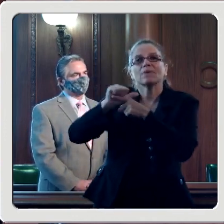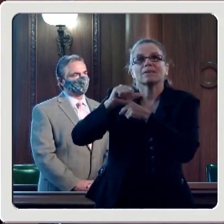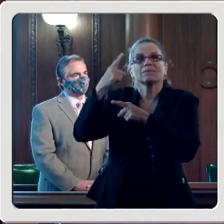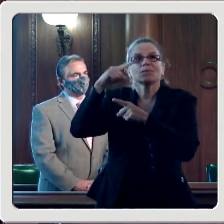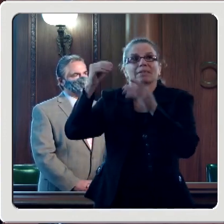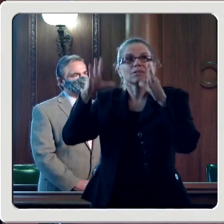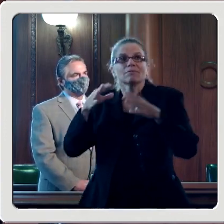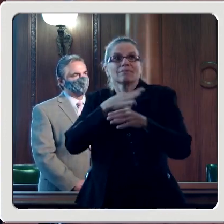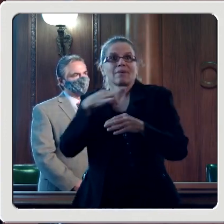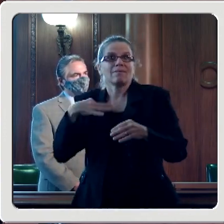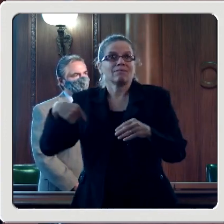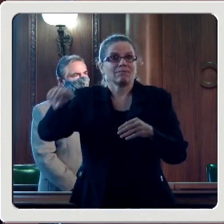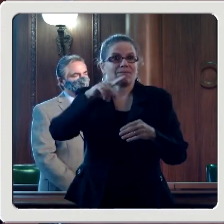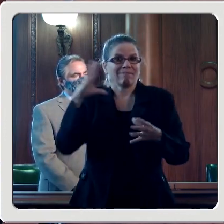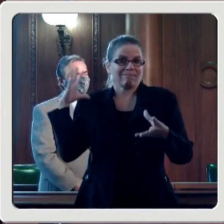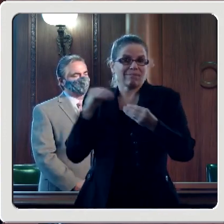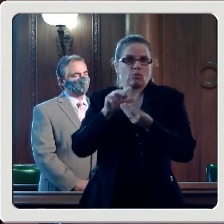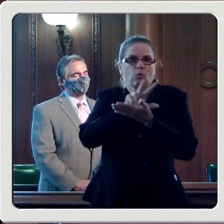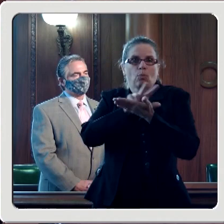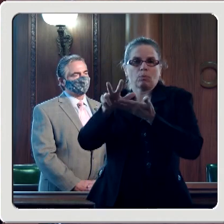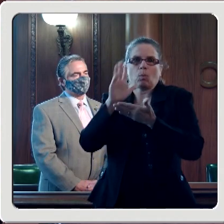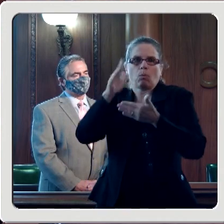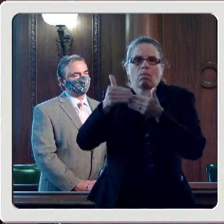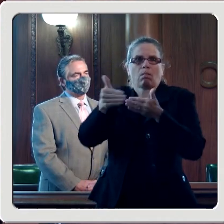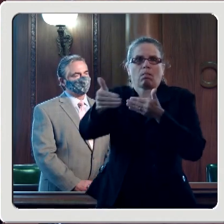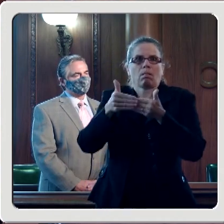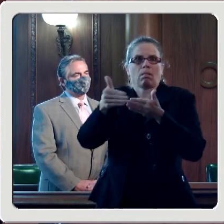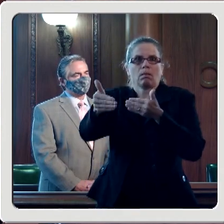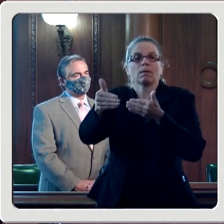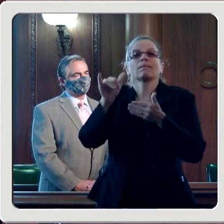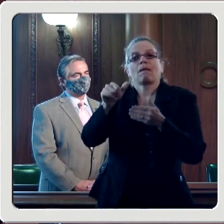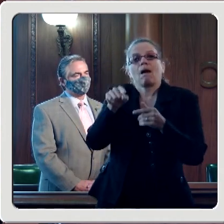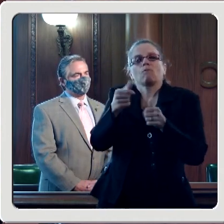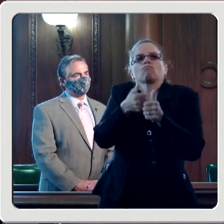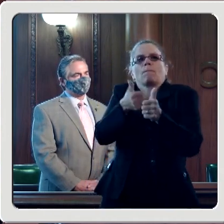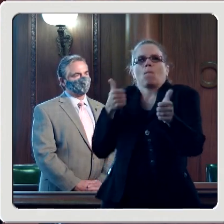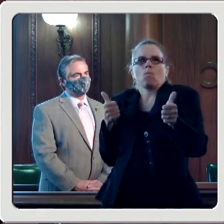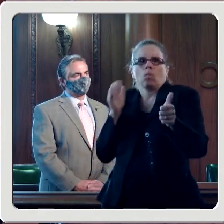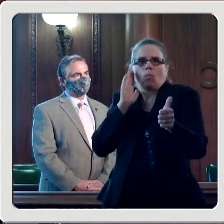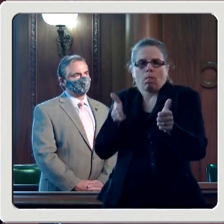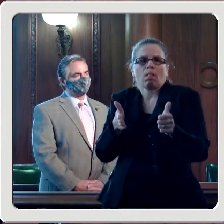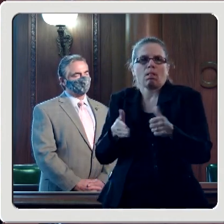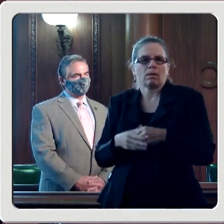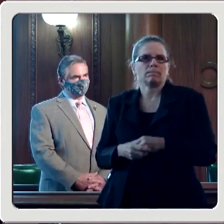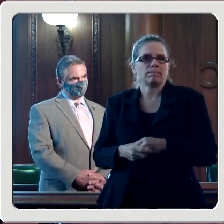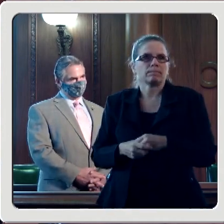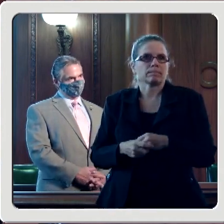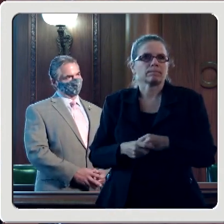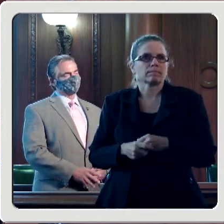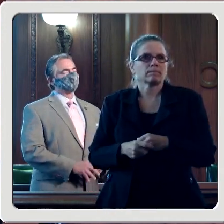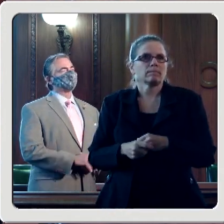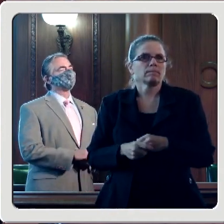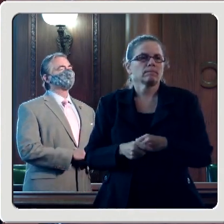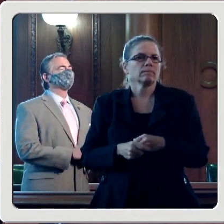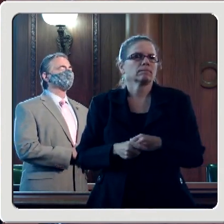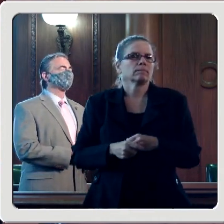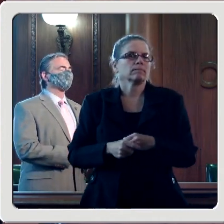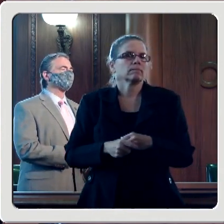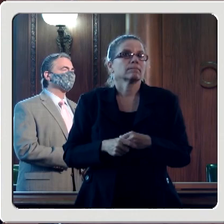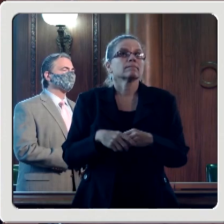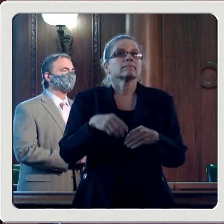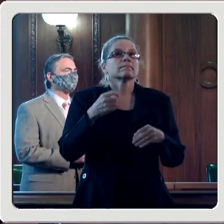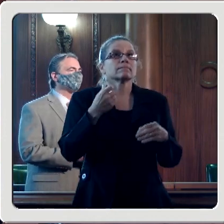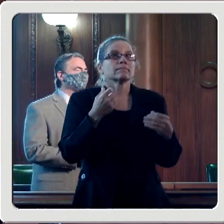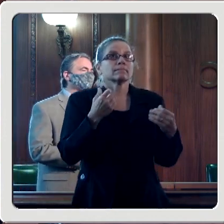delivering PD remotely for our staff, working collaboratively with staff so that